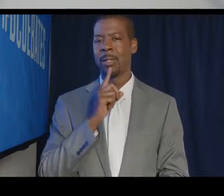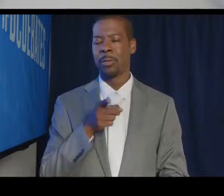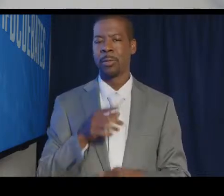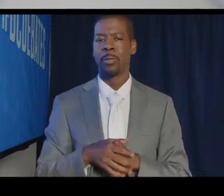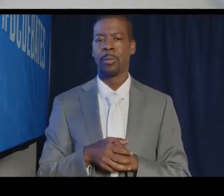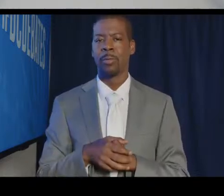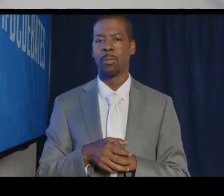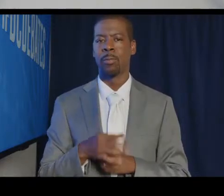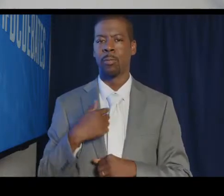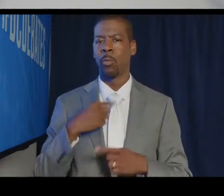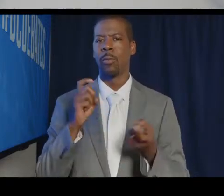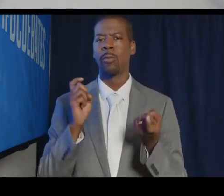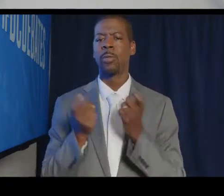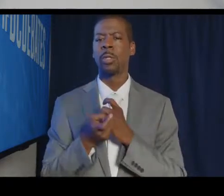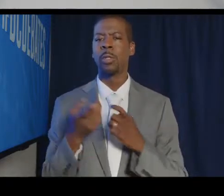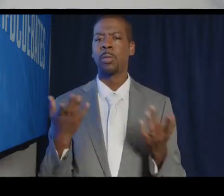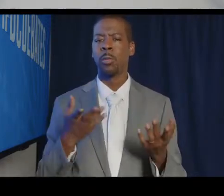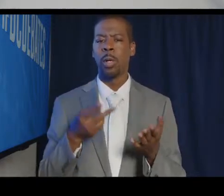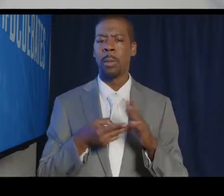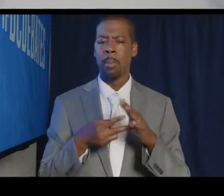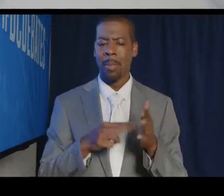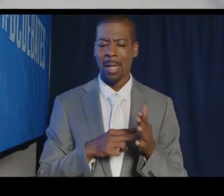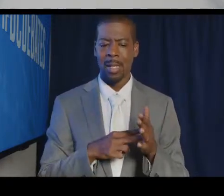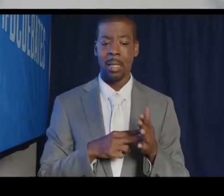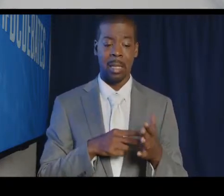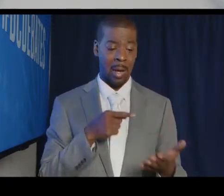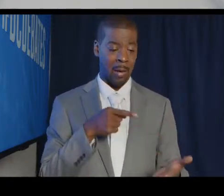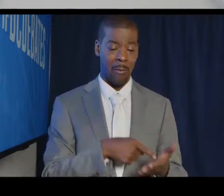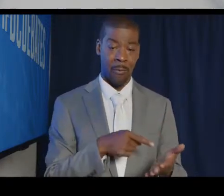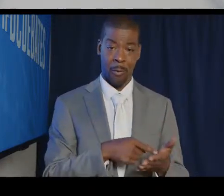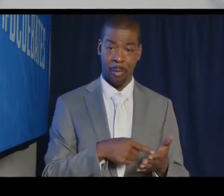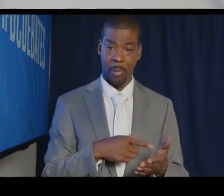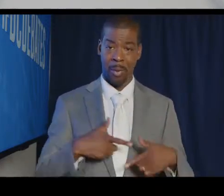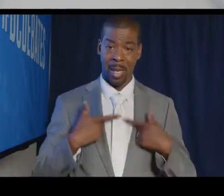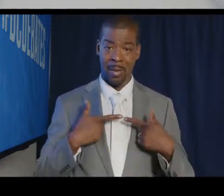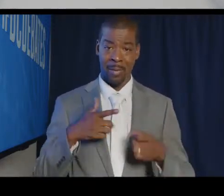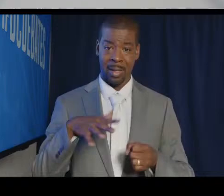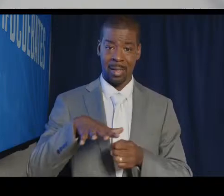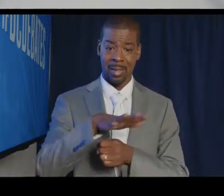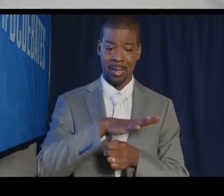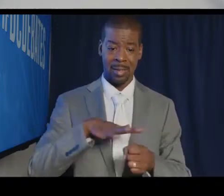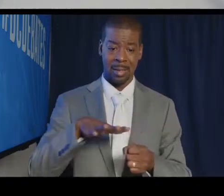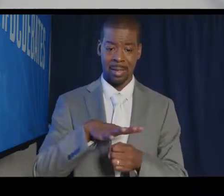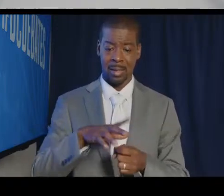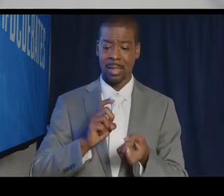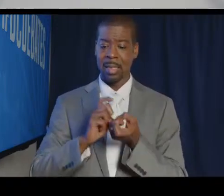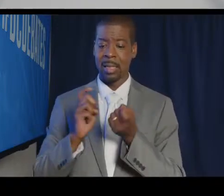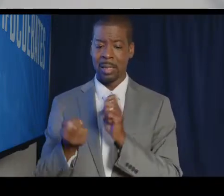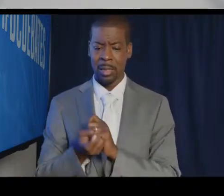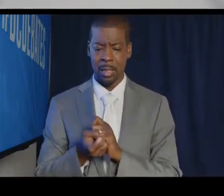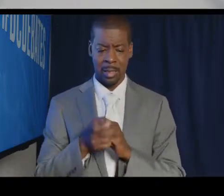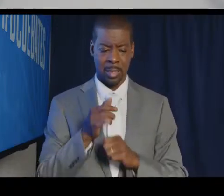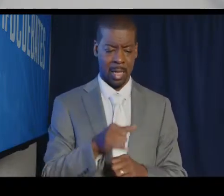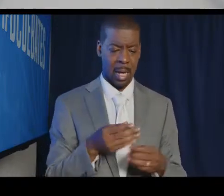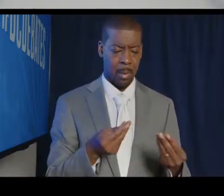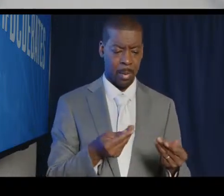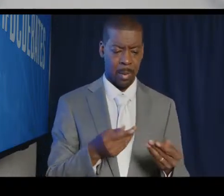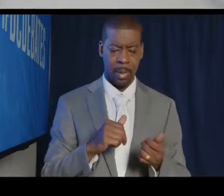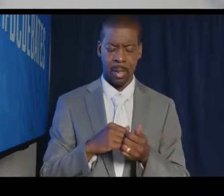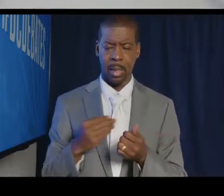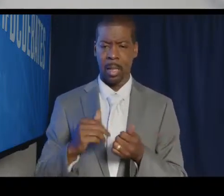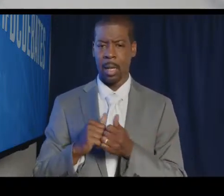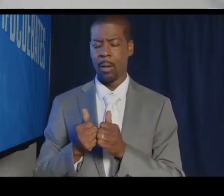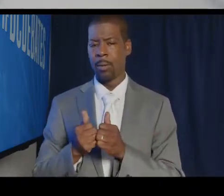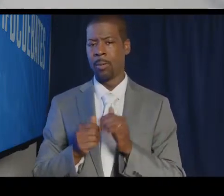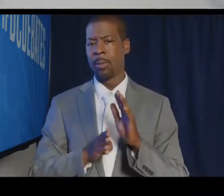We have changed what it means to have an affordable place to live by changing what's in the property and how the property is developed, so it becomes something